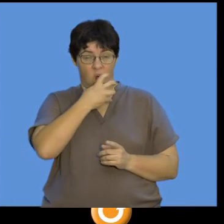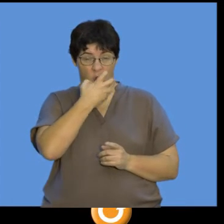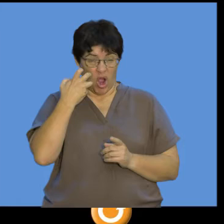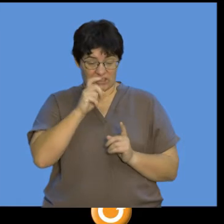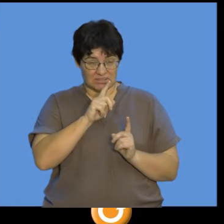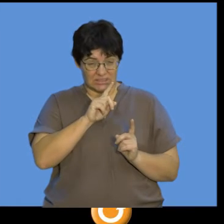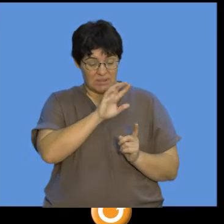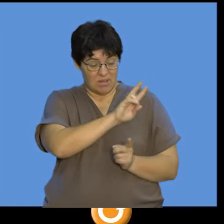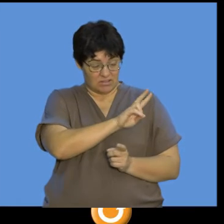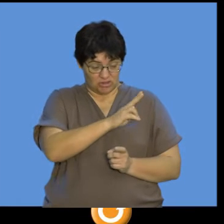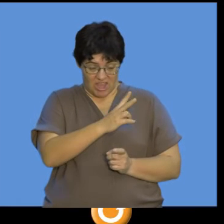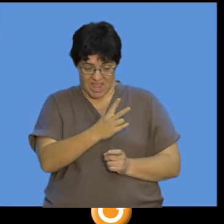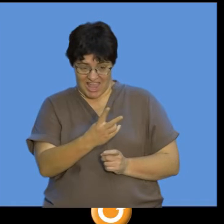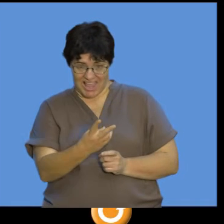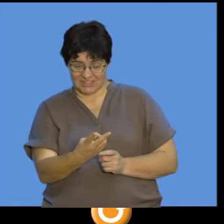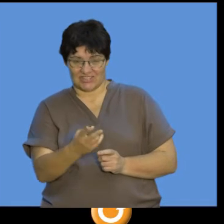of